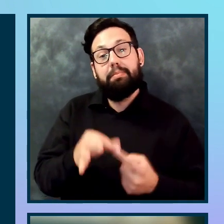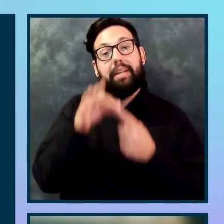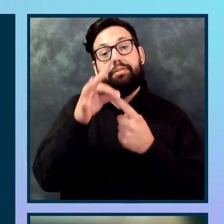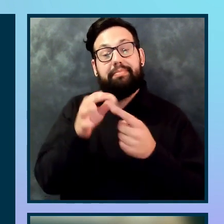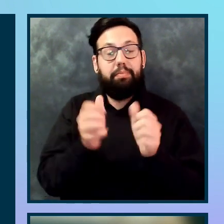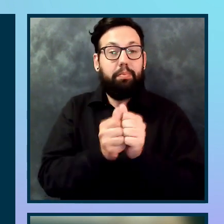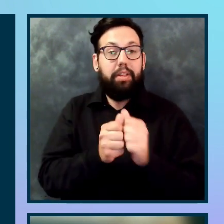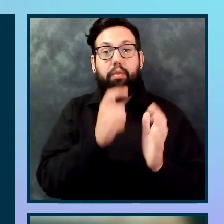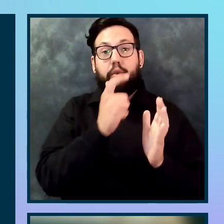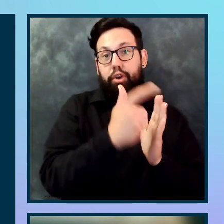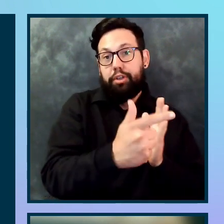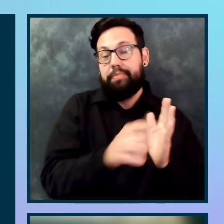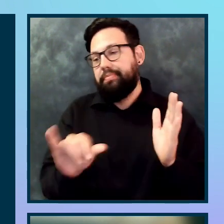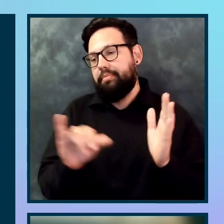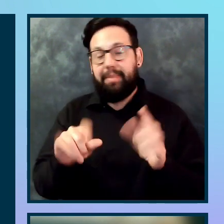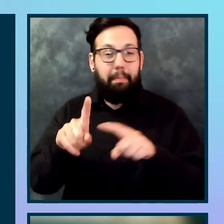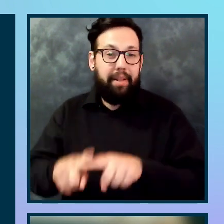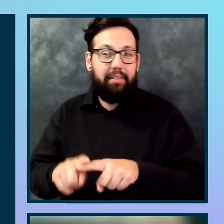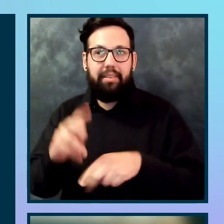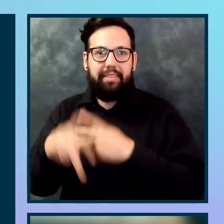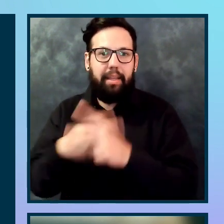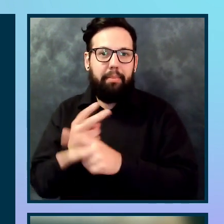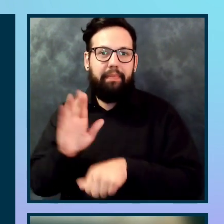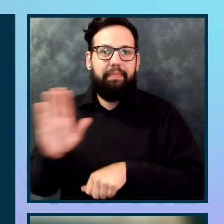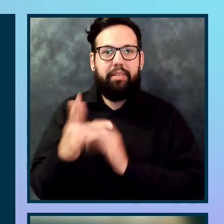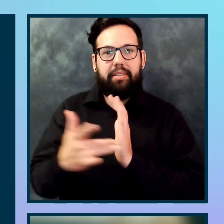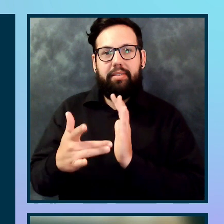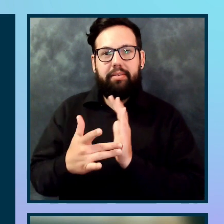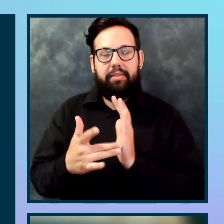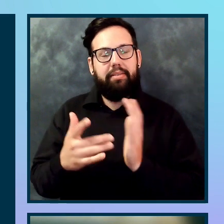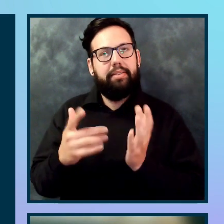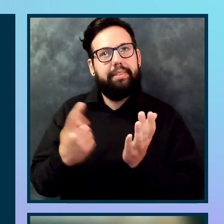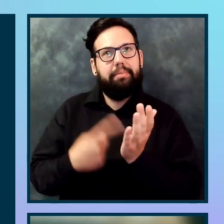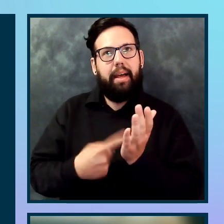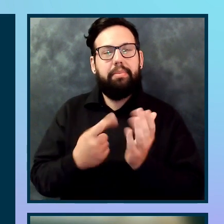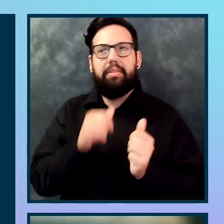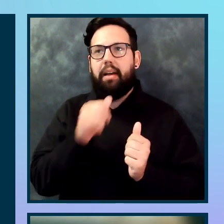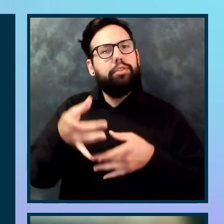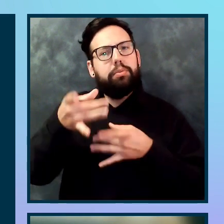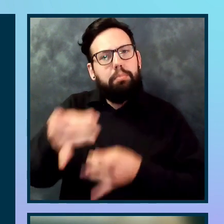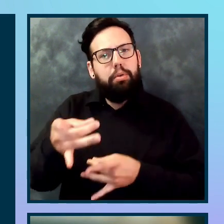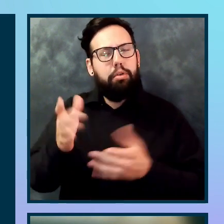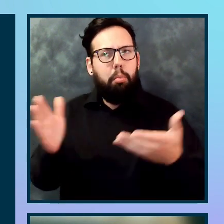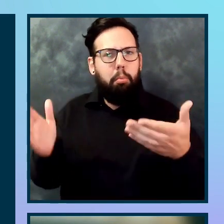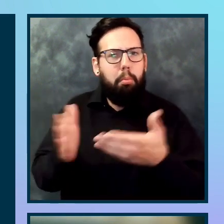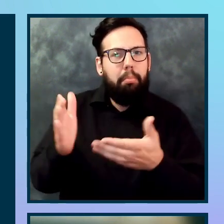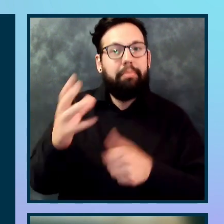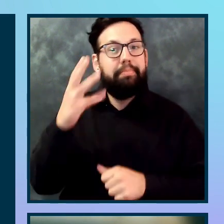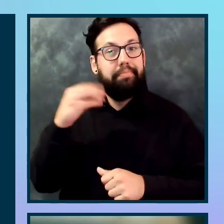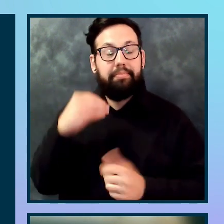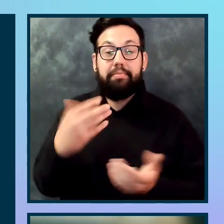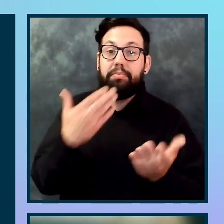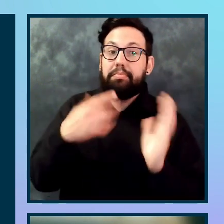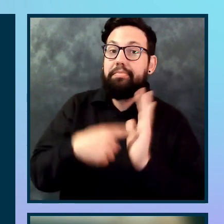assistive technology. Doesn't always result in a logical, easily navigable experience. Take, for example, our sort